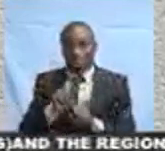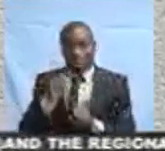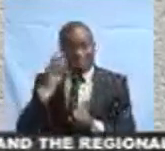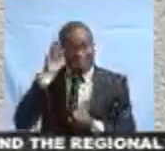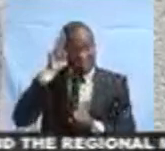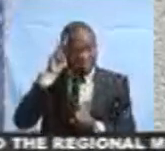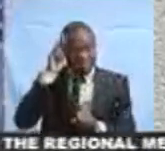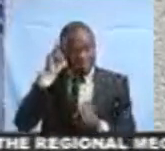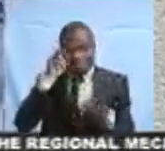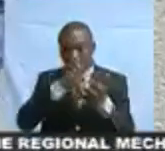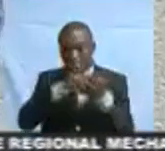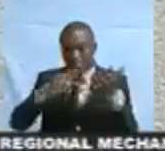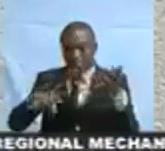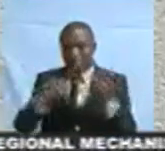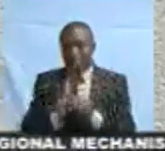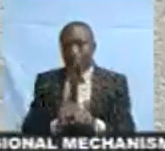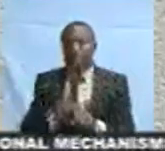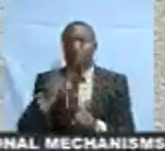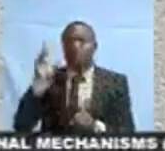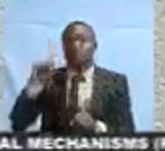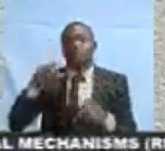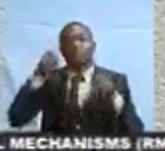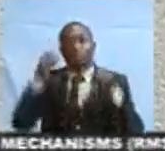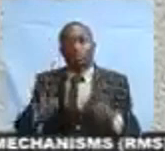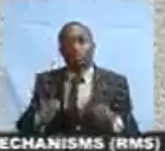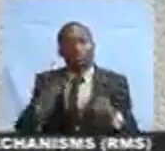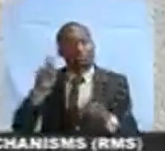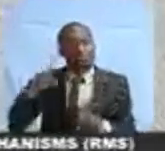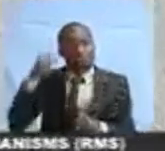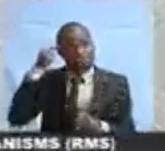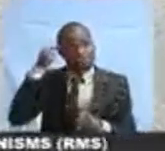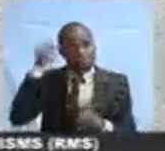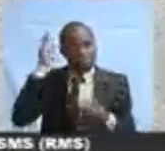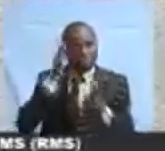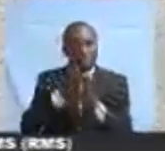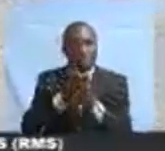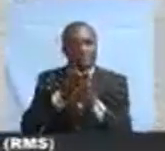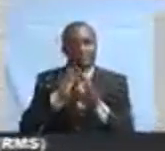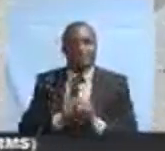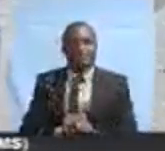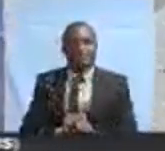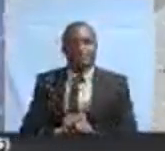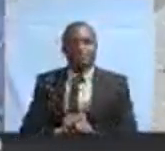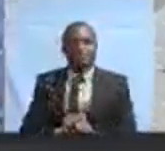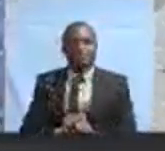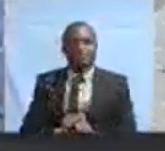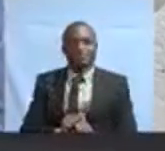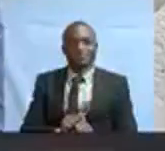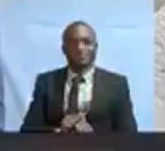that there is no confidence in your government, especially when